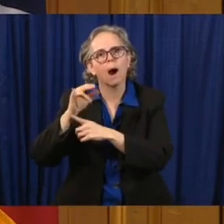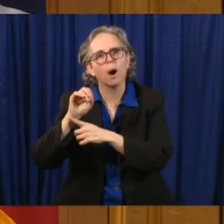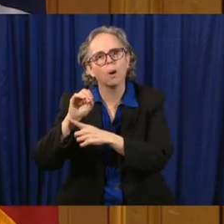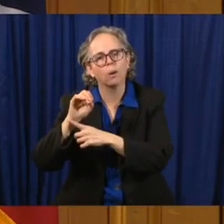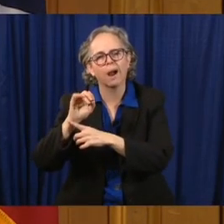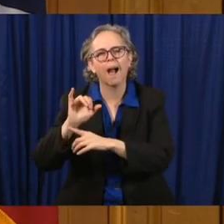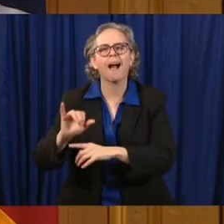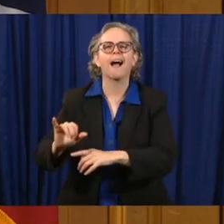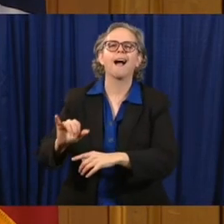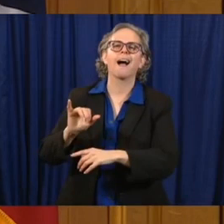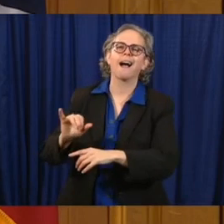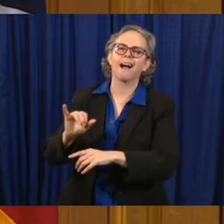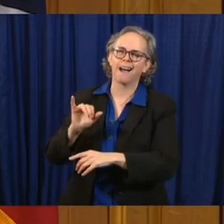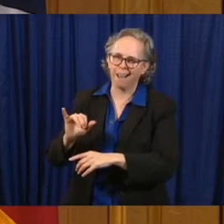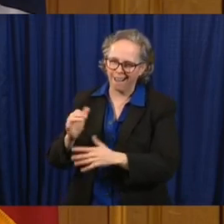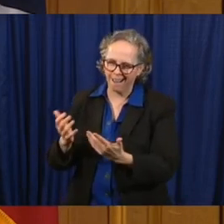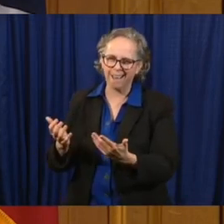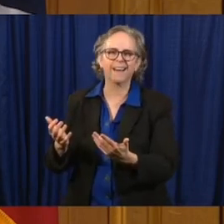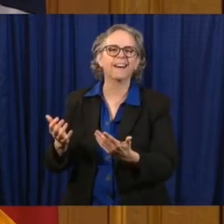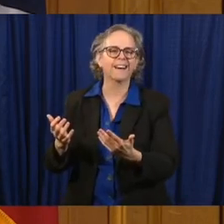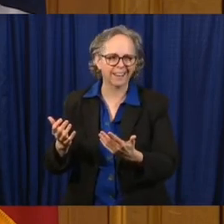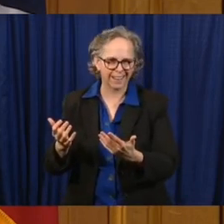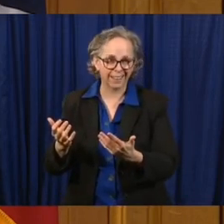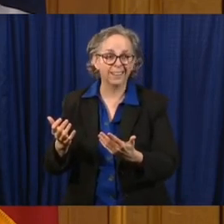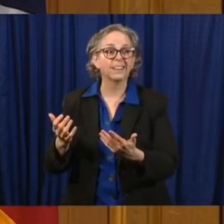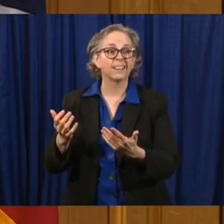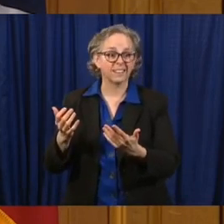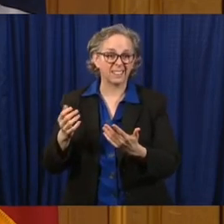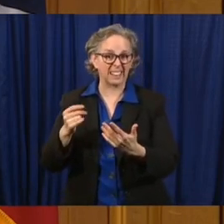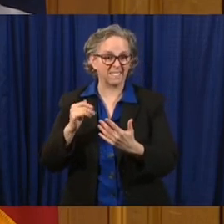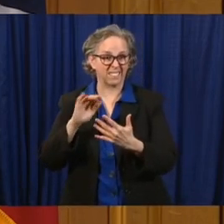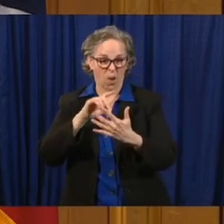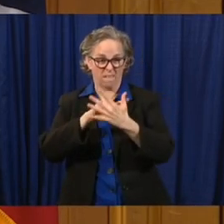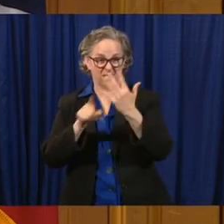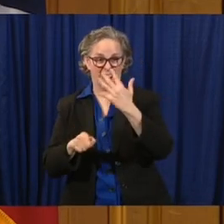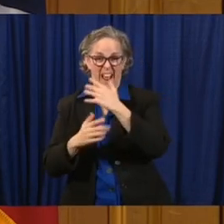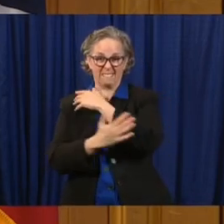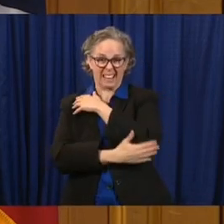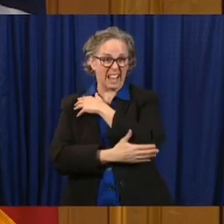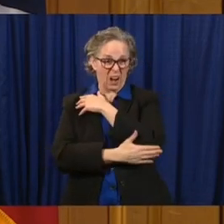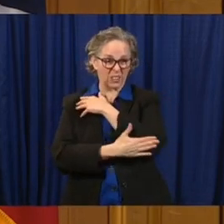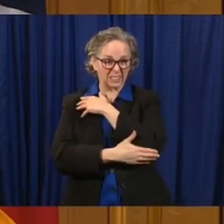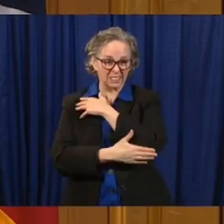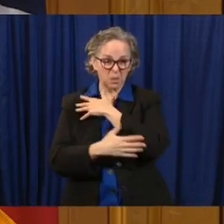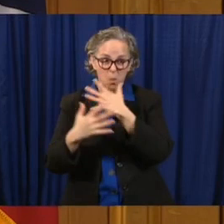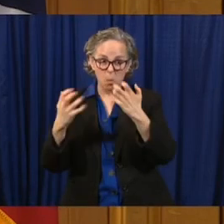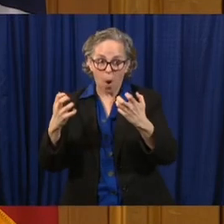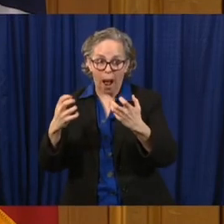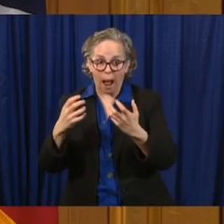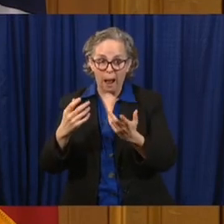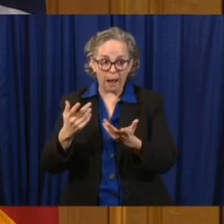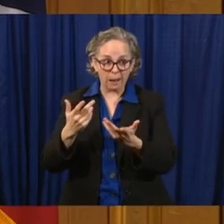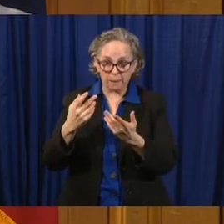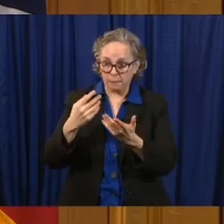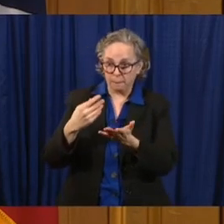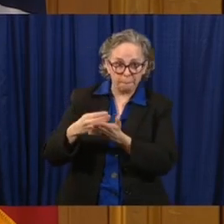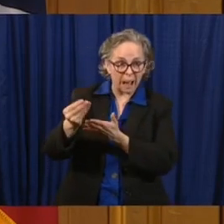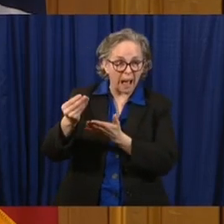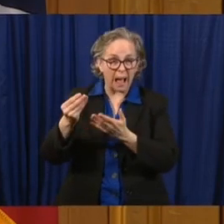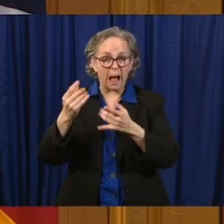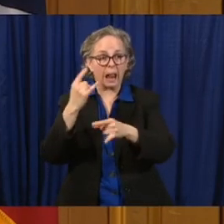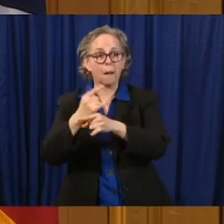point forward, for an individual to purchase liquor in Ashtabula, Trumbull, Mahoning, Columbiana, Jefferson, and Belmont counties, that person will need to present a